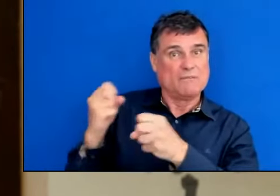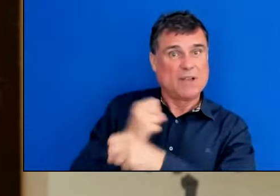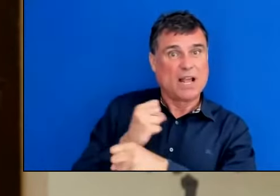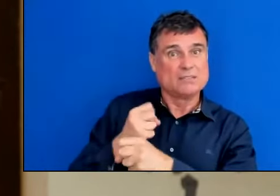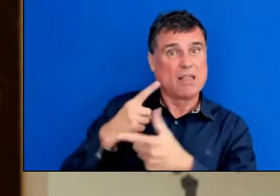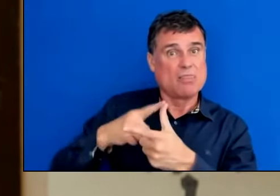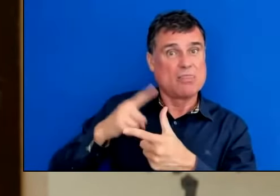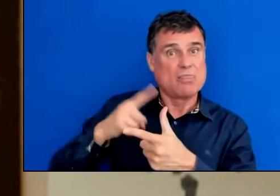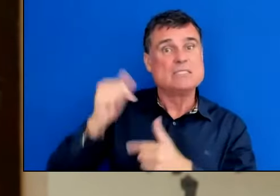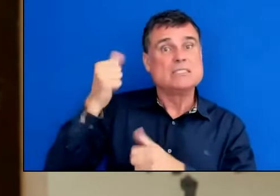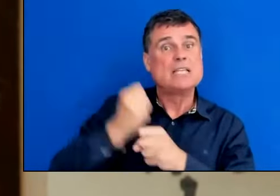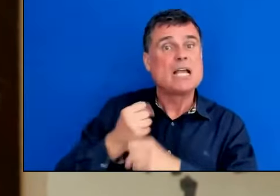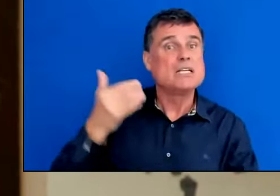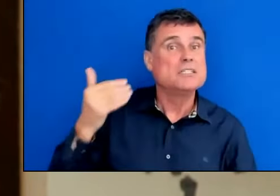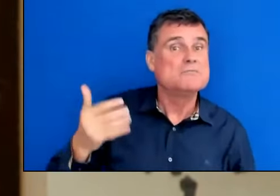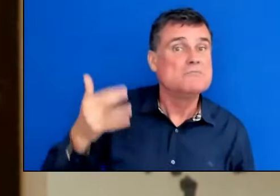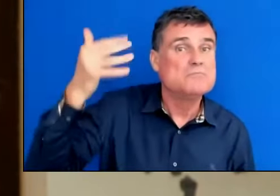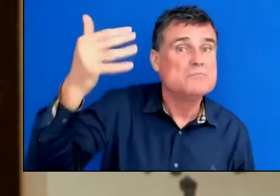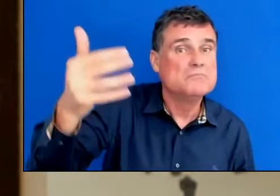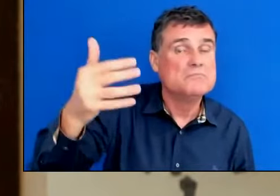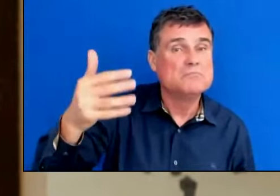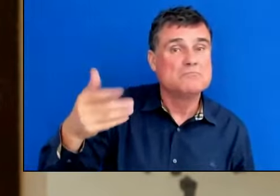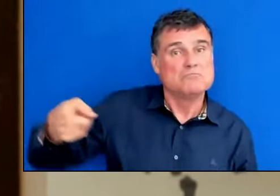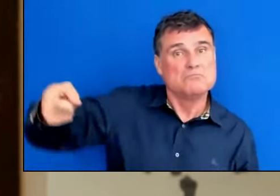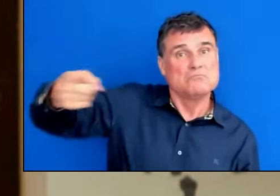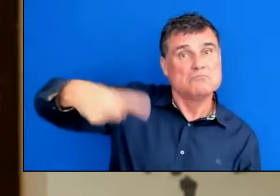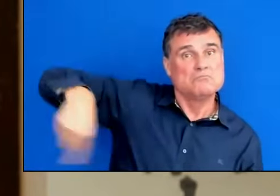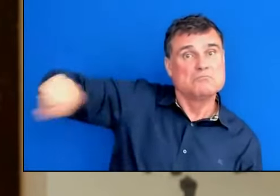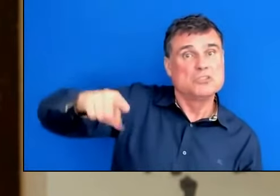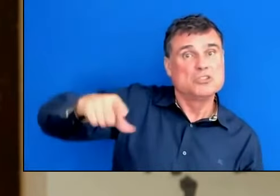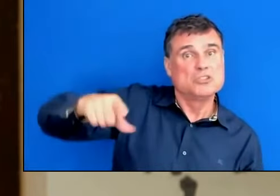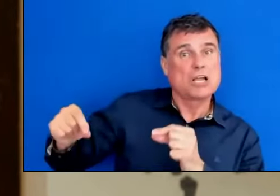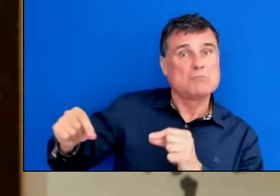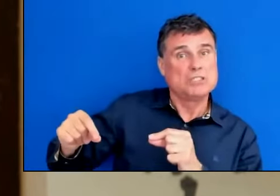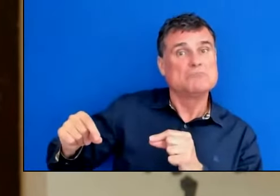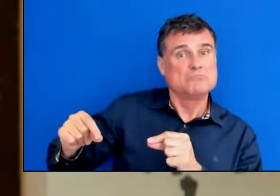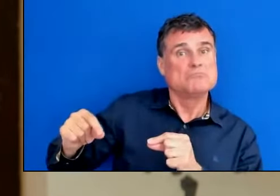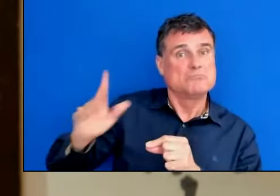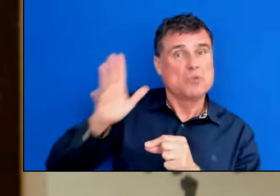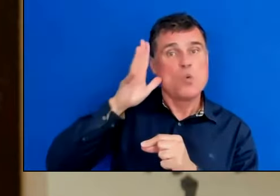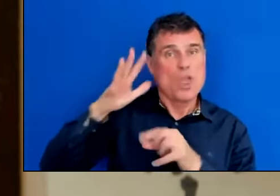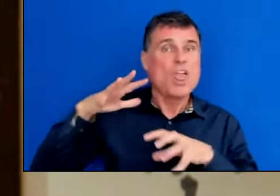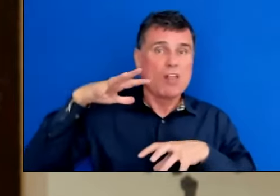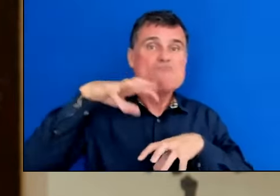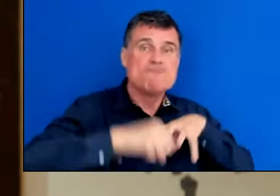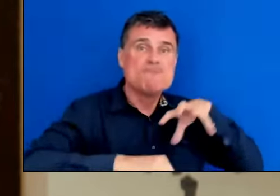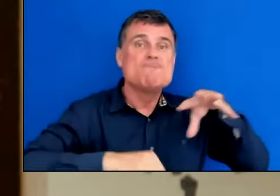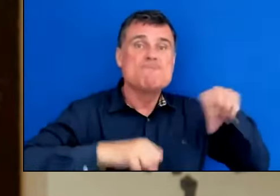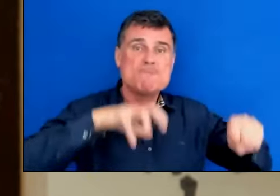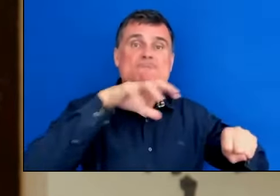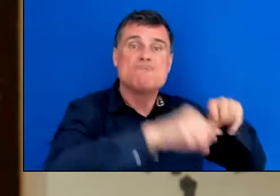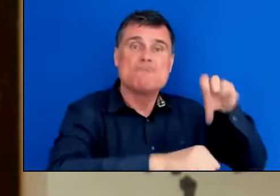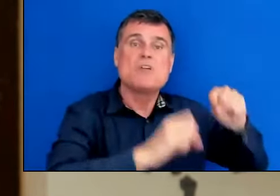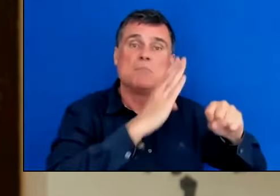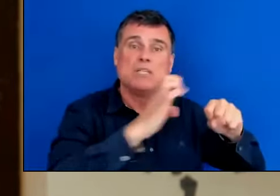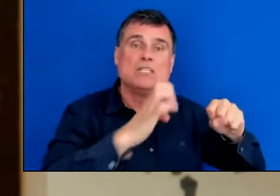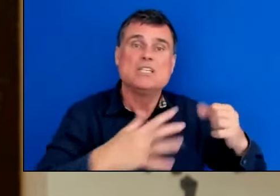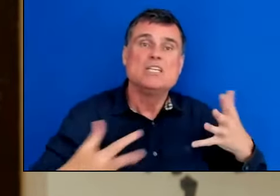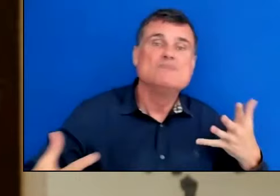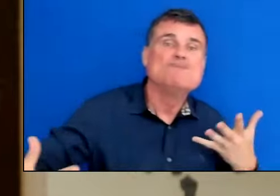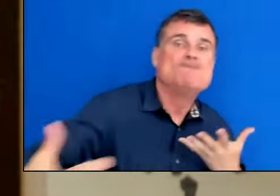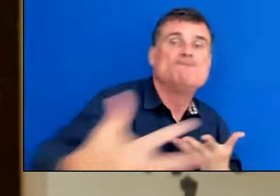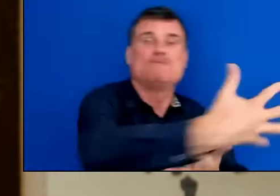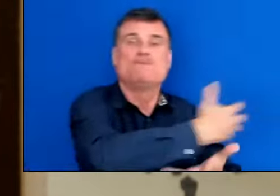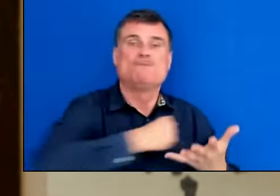fighting until 10 years hence, when she will, by peaceful conquest, have absorbed